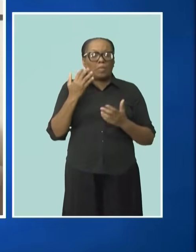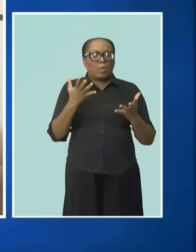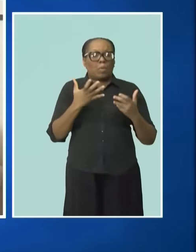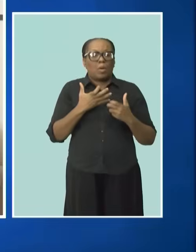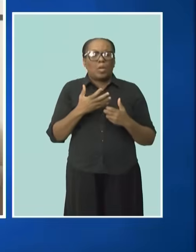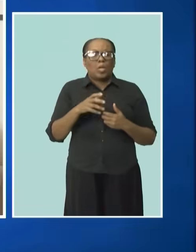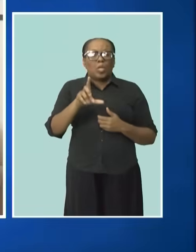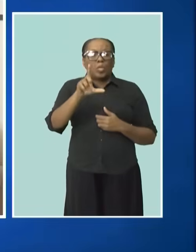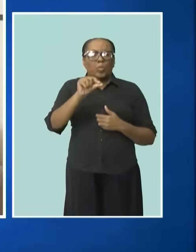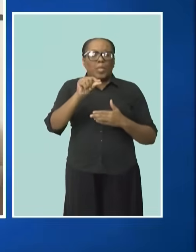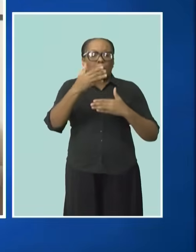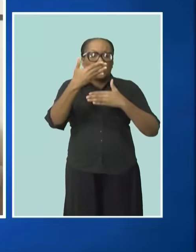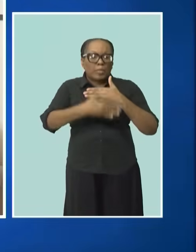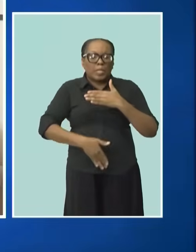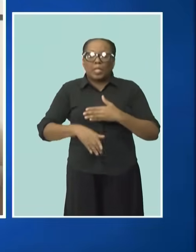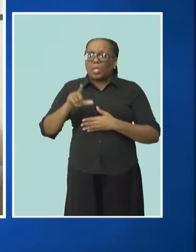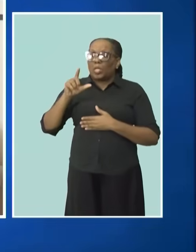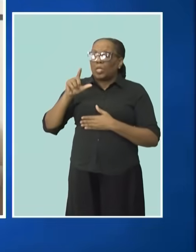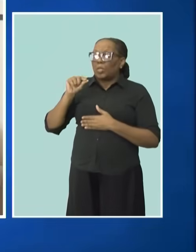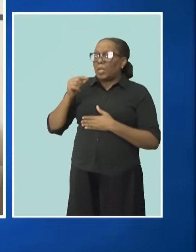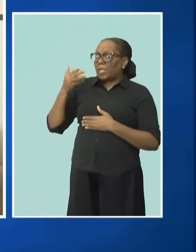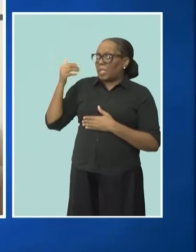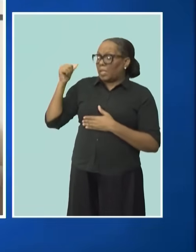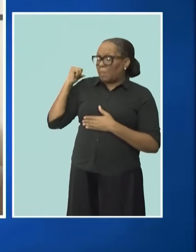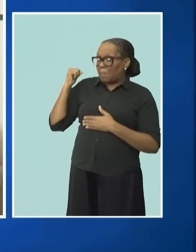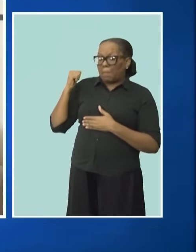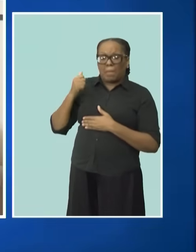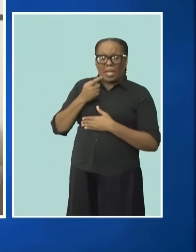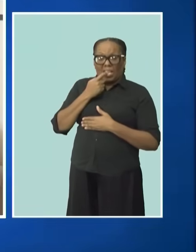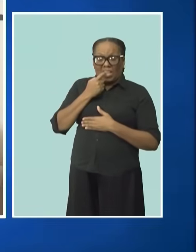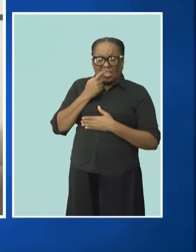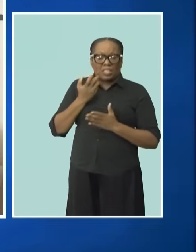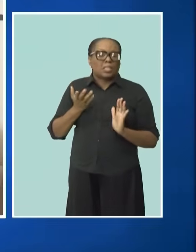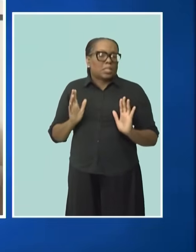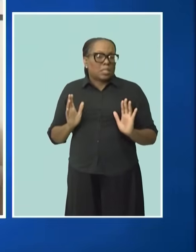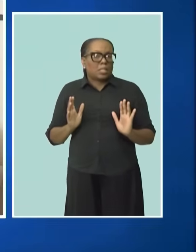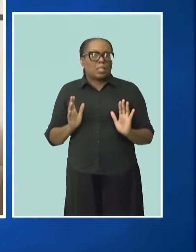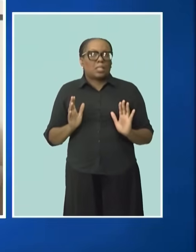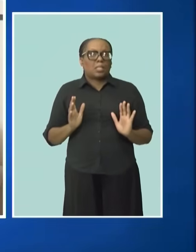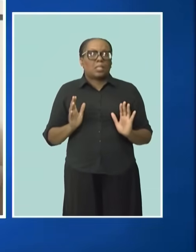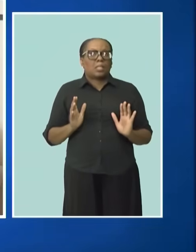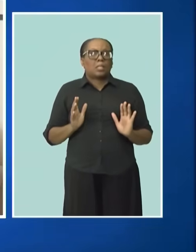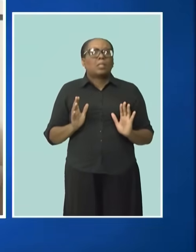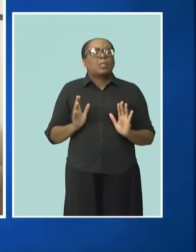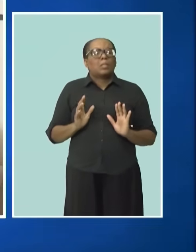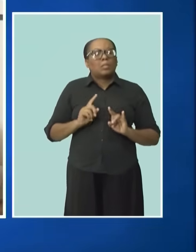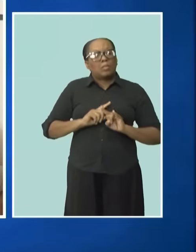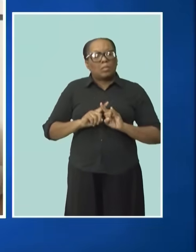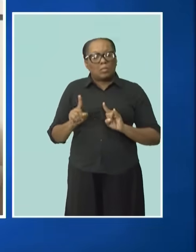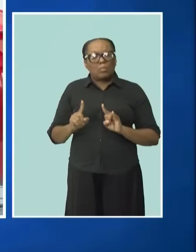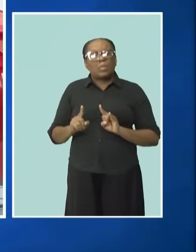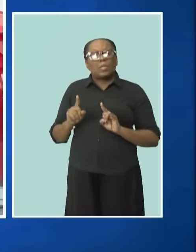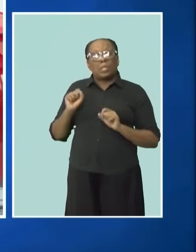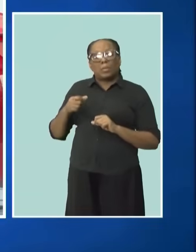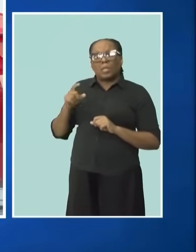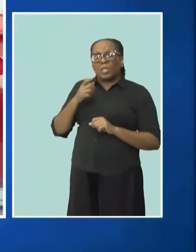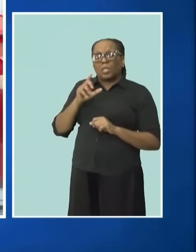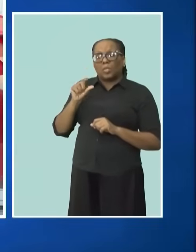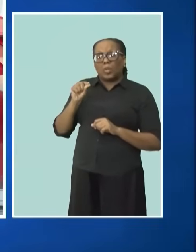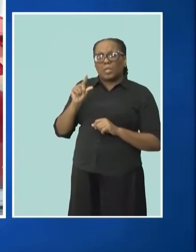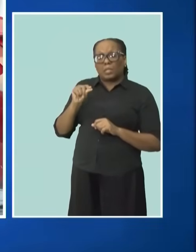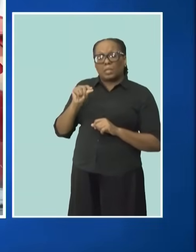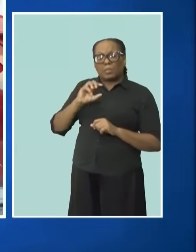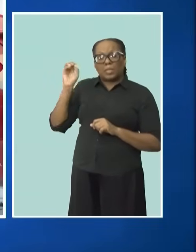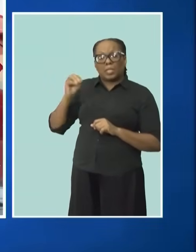round or 25 right round, or as the regulations say, 20 back, 25 up front. He explains